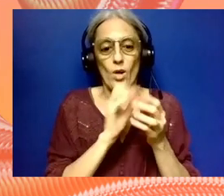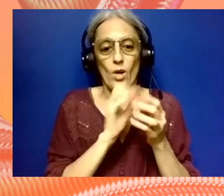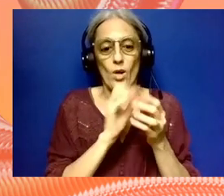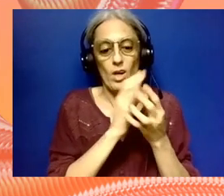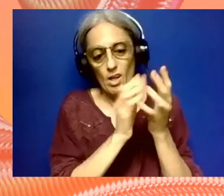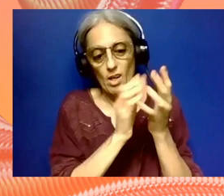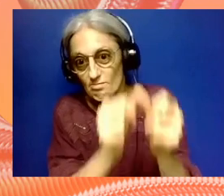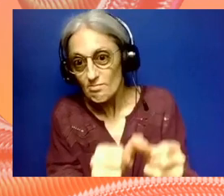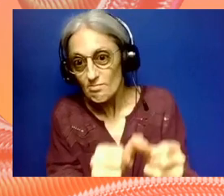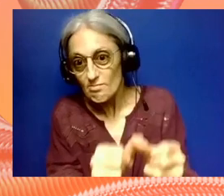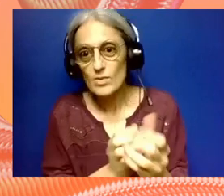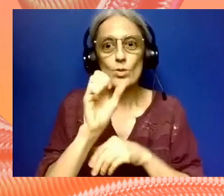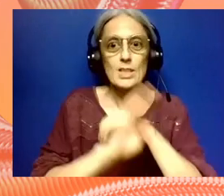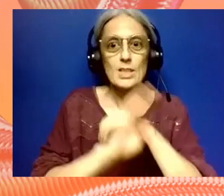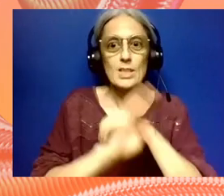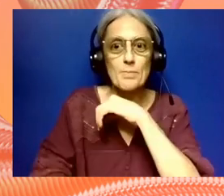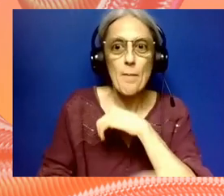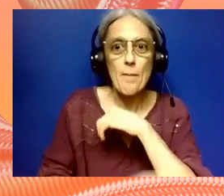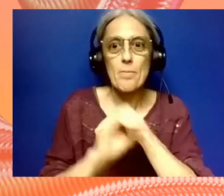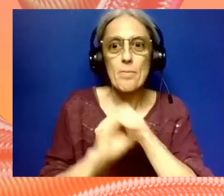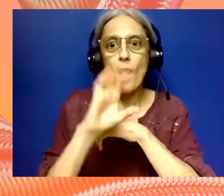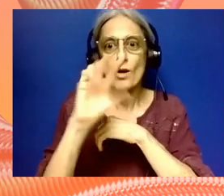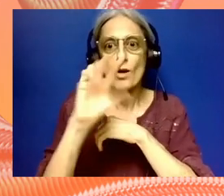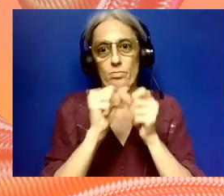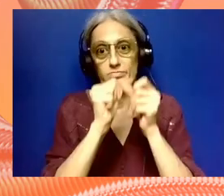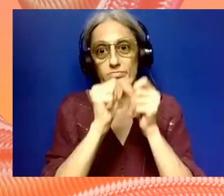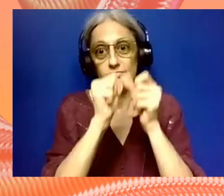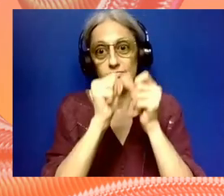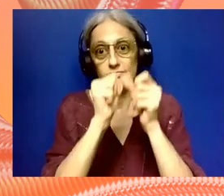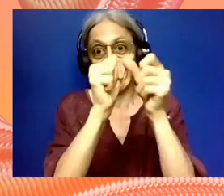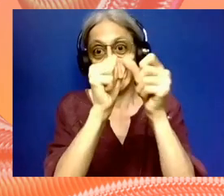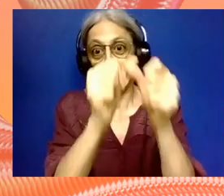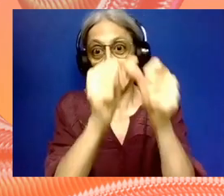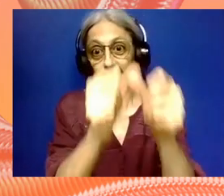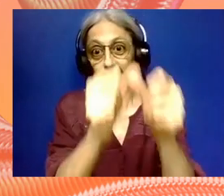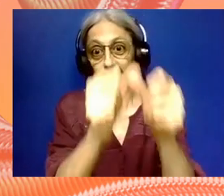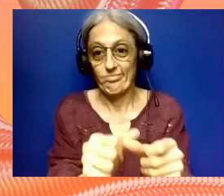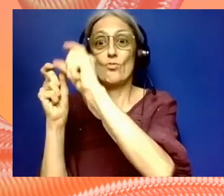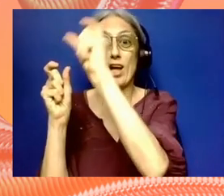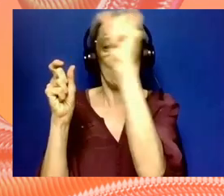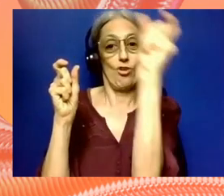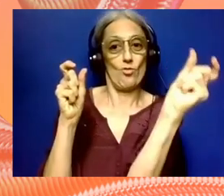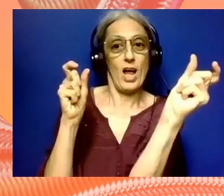October. And Mars is retrograde through to the mid of November.